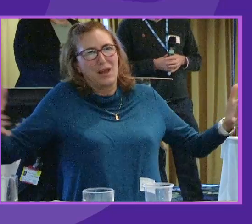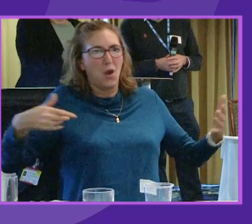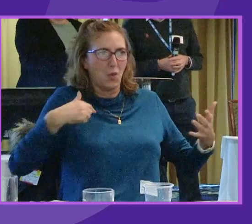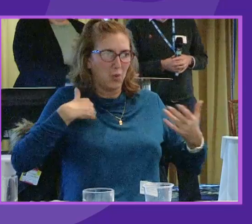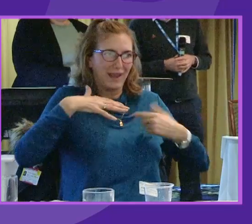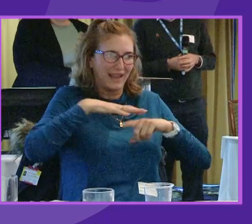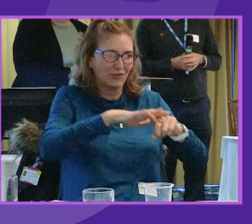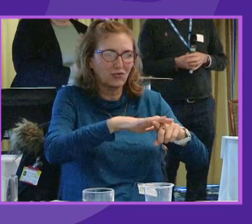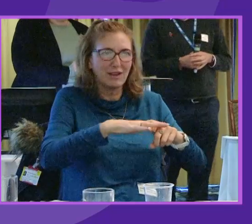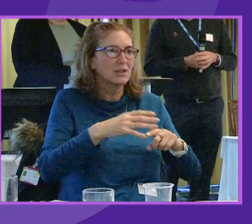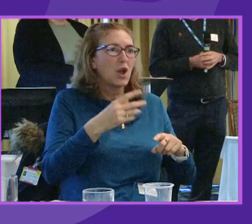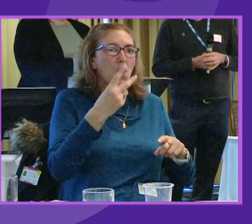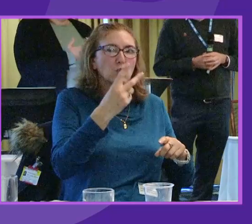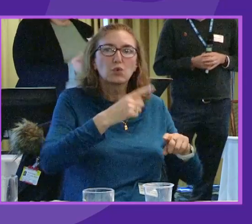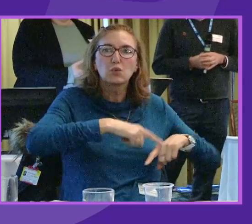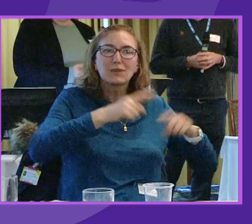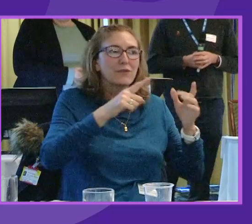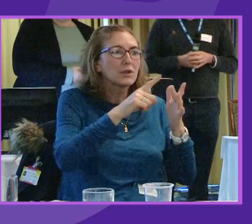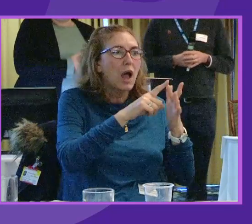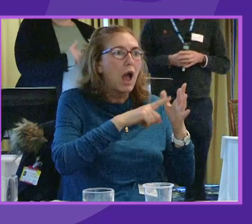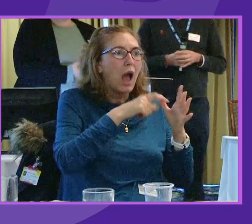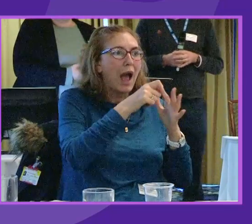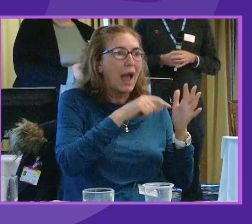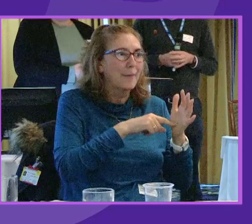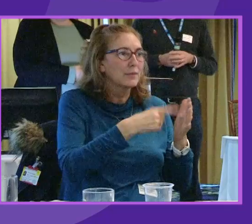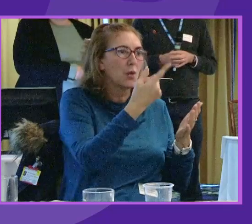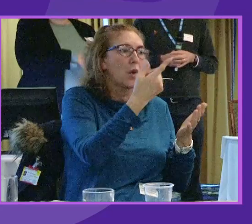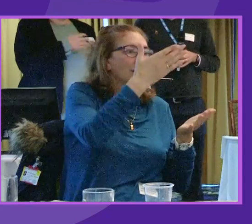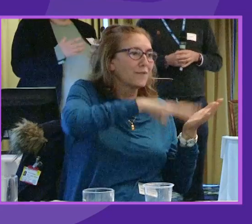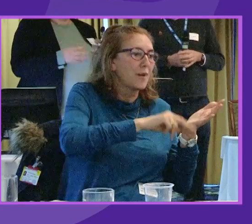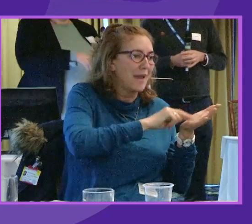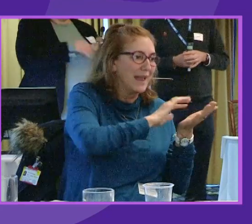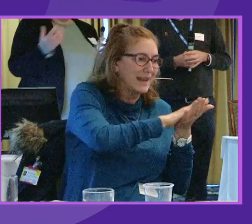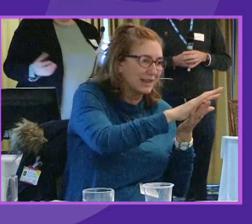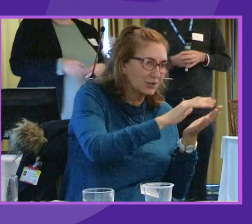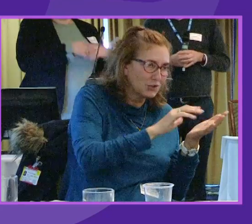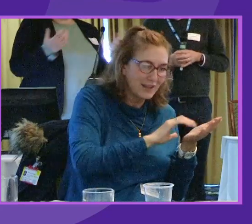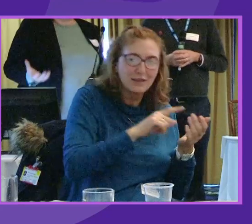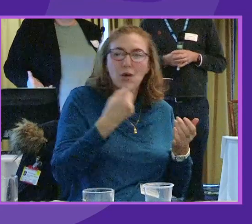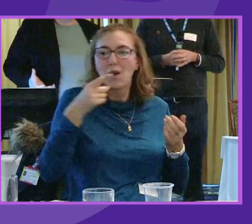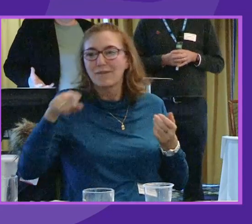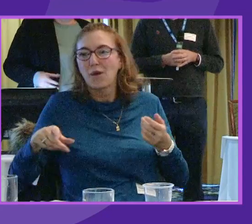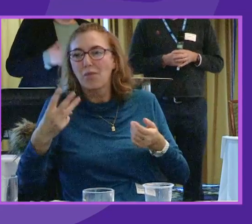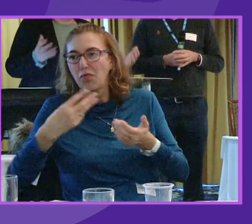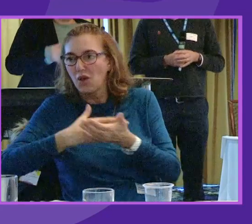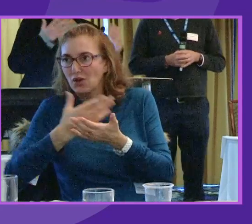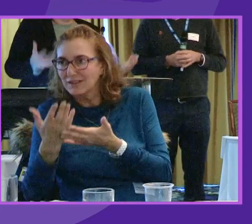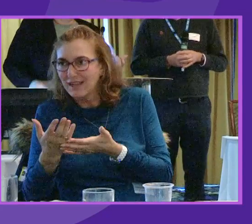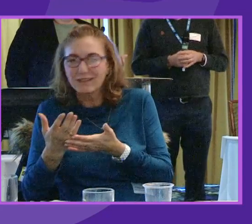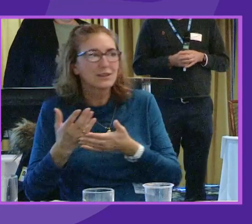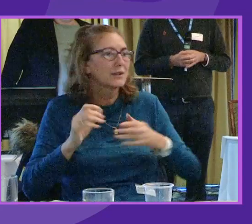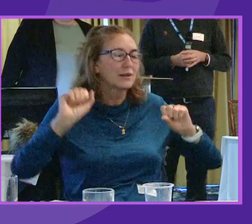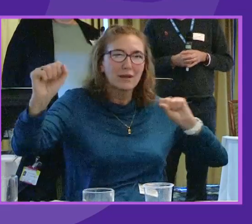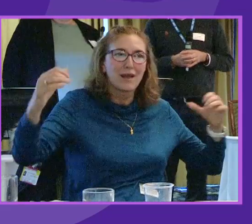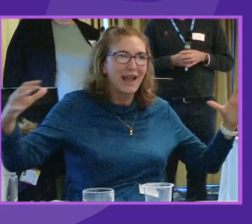integrating something much wider than that. So we're integrating 2 different IAPT providers working, one in the NHS, one in the third sector, so there's a